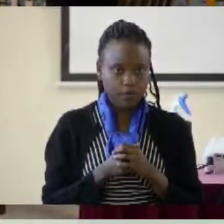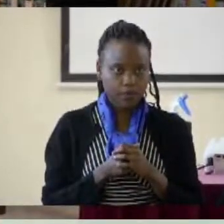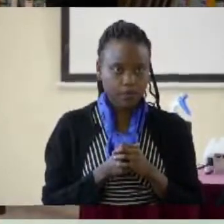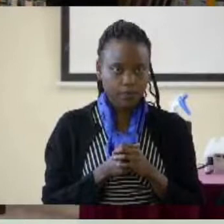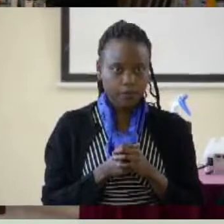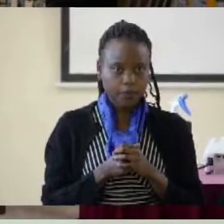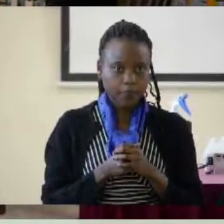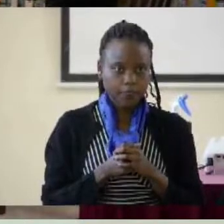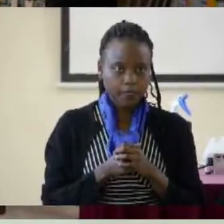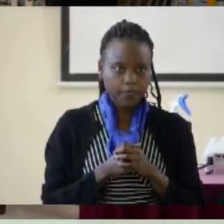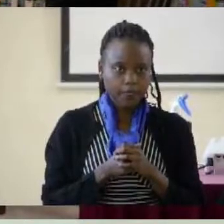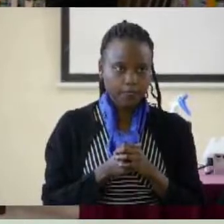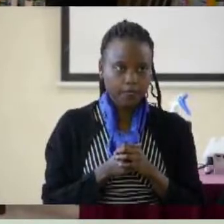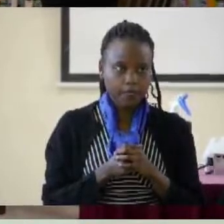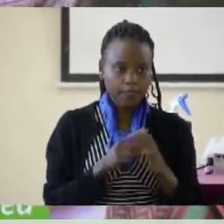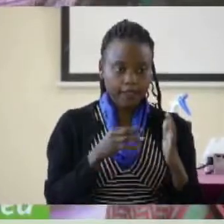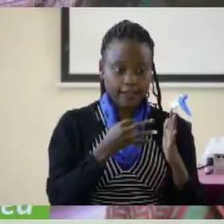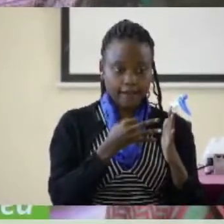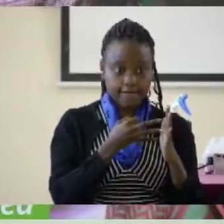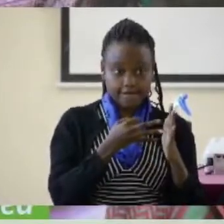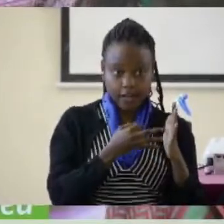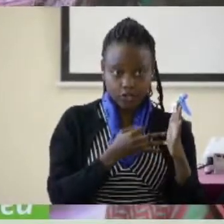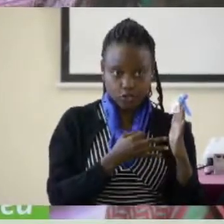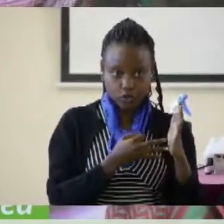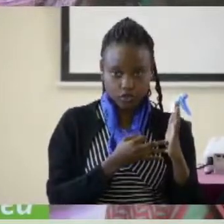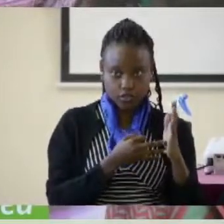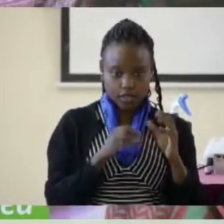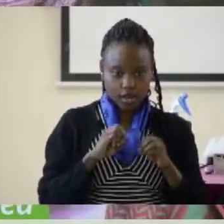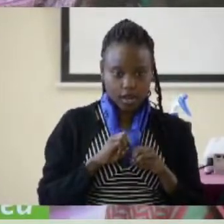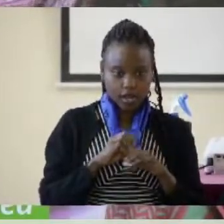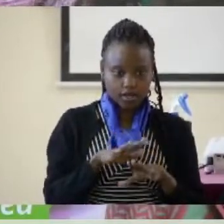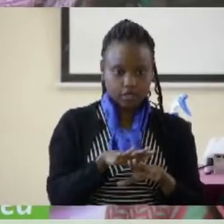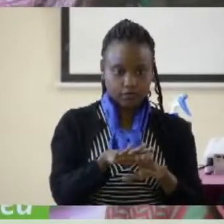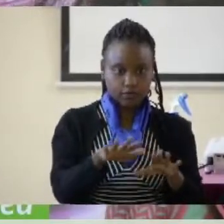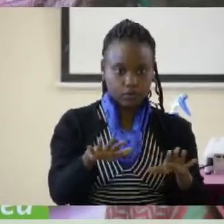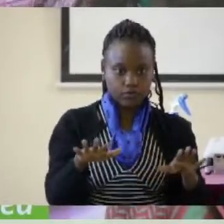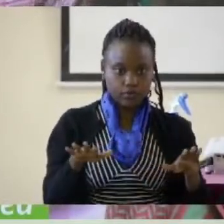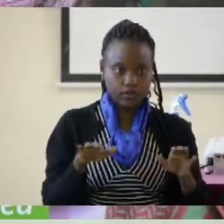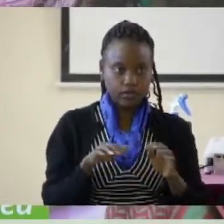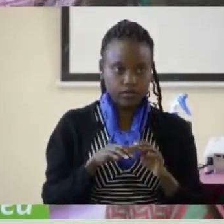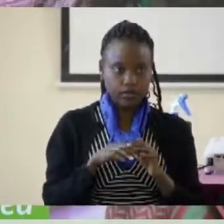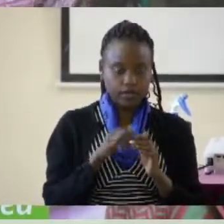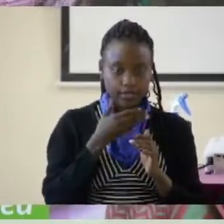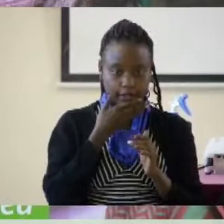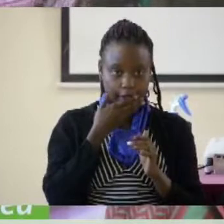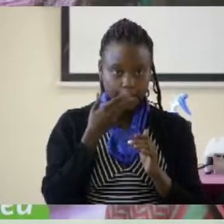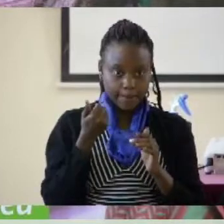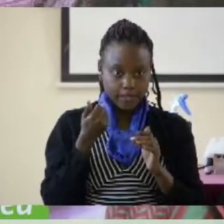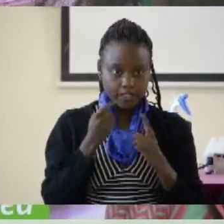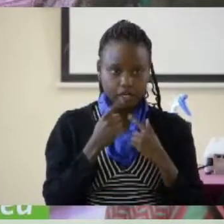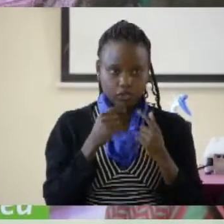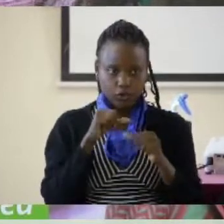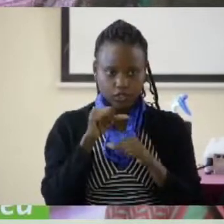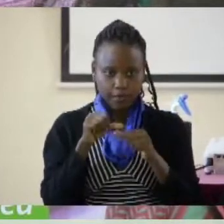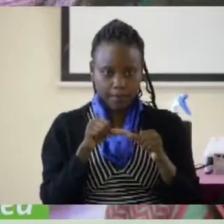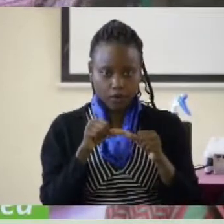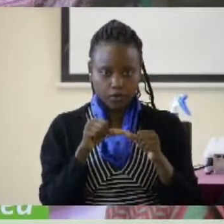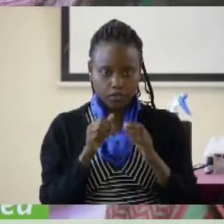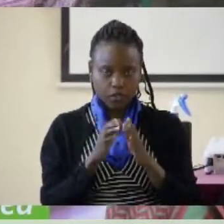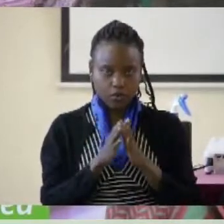The functions that are devolved, they are better talked about with the